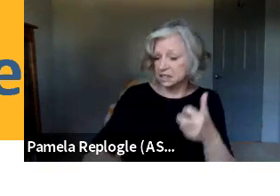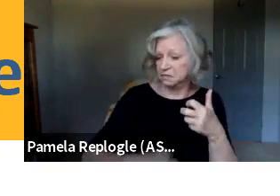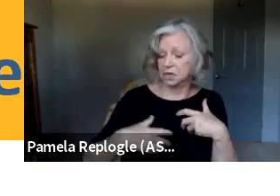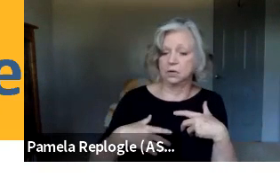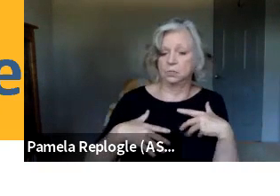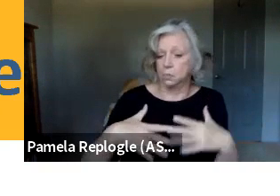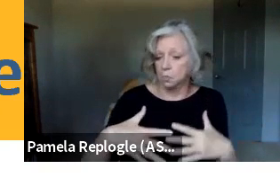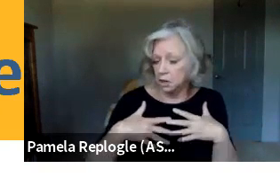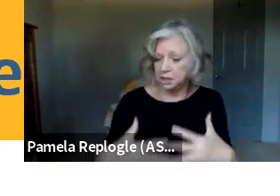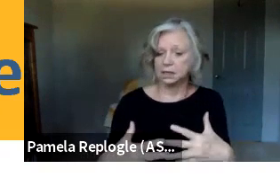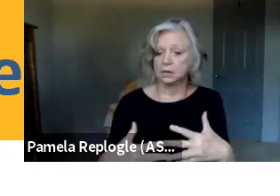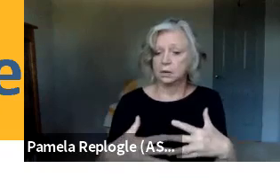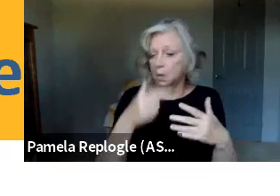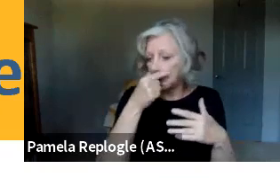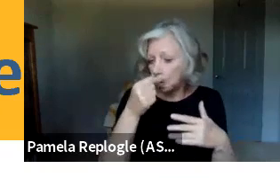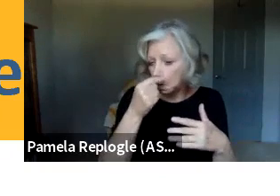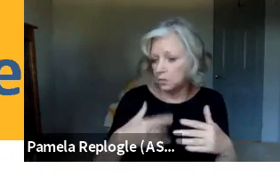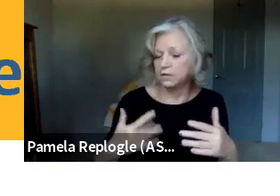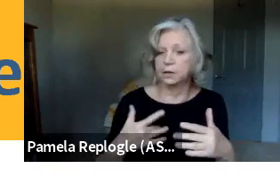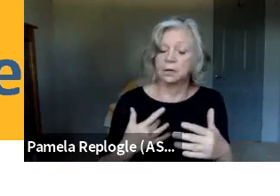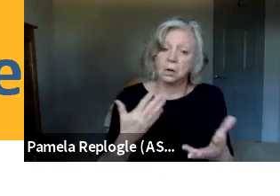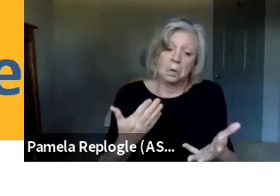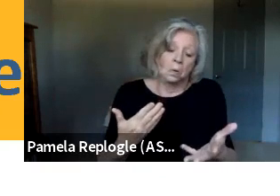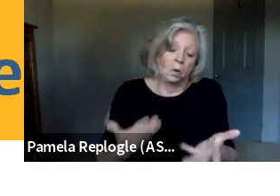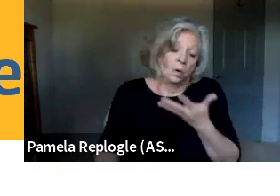cold-like symptoms, or it might cause no symptoms at all.